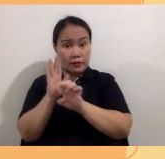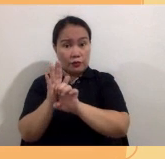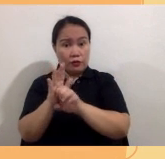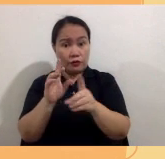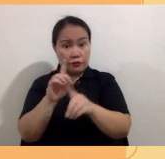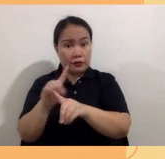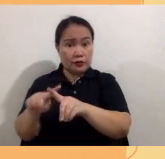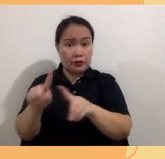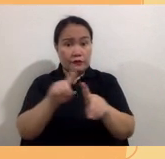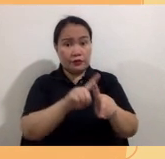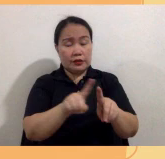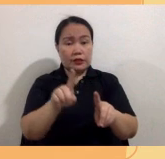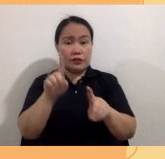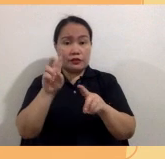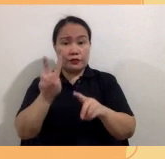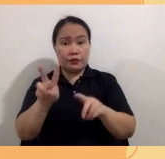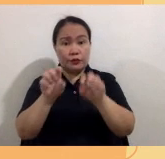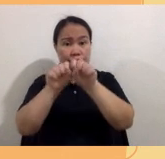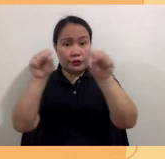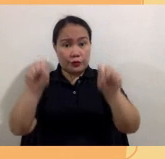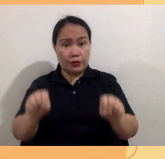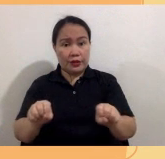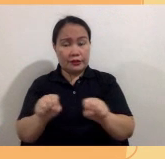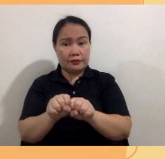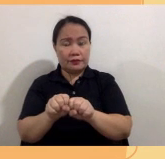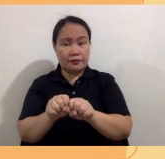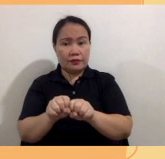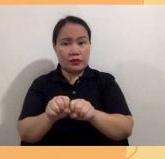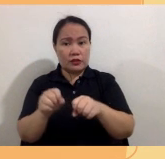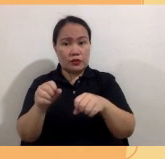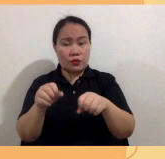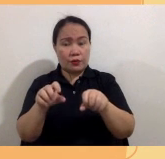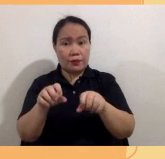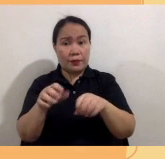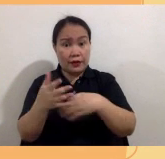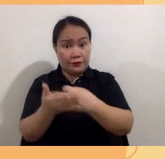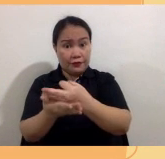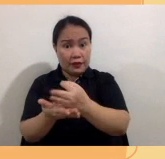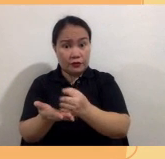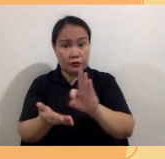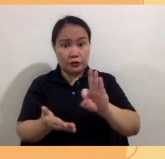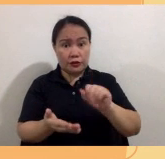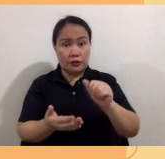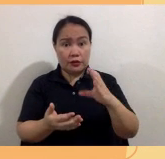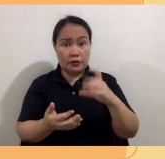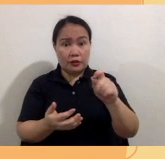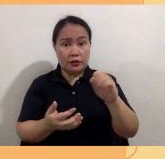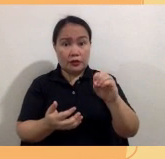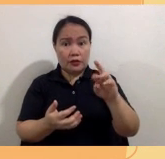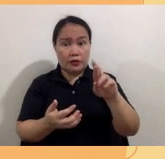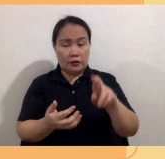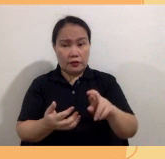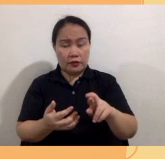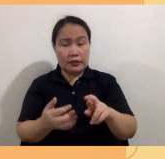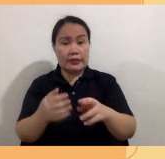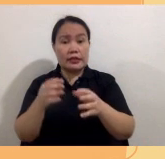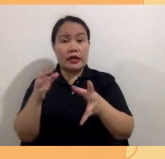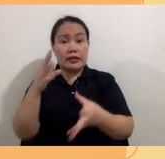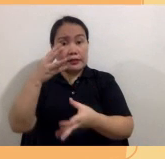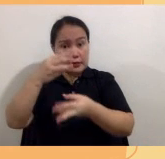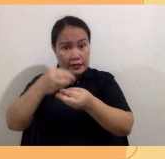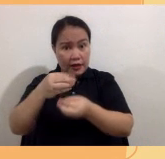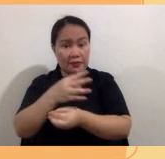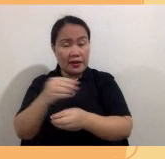two squares. Okay. So, therefore, pag finactor natin to, ang kalalabasan nito is sum and